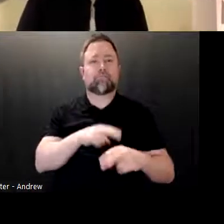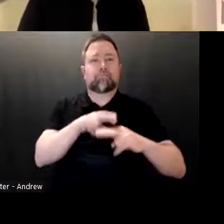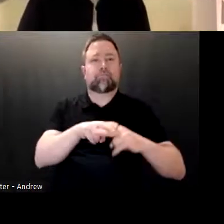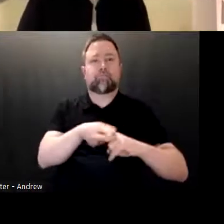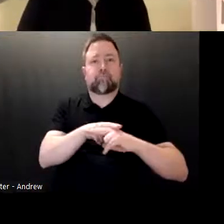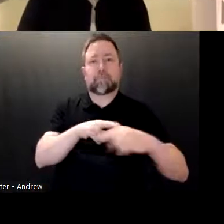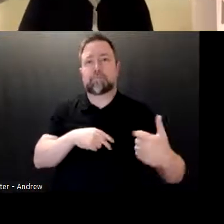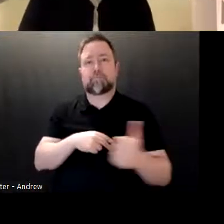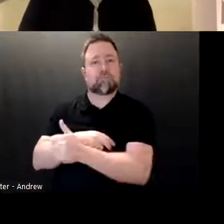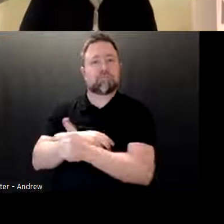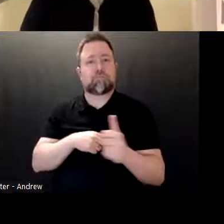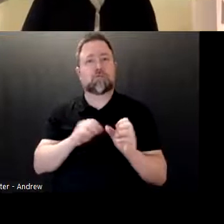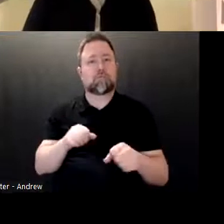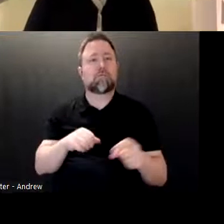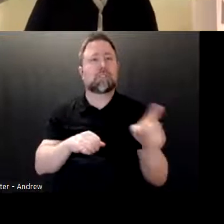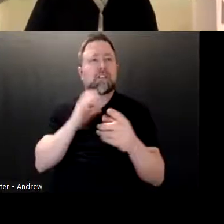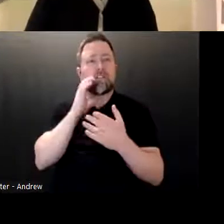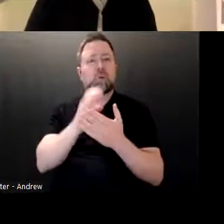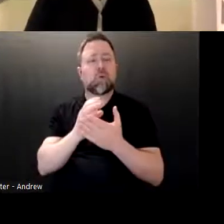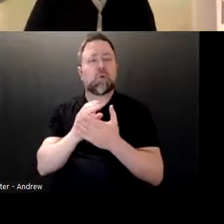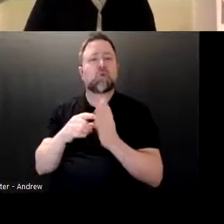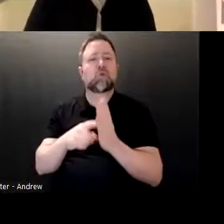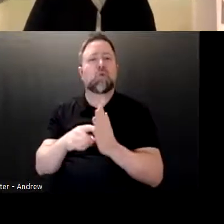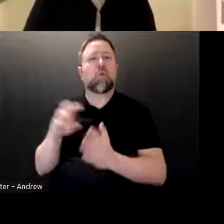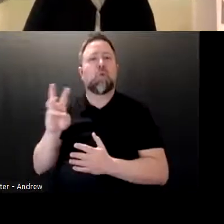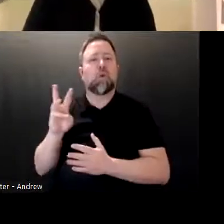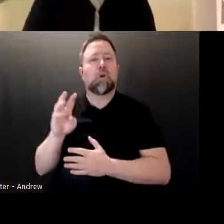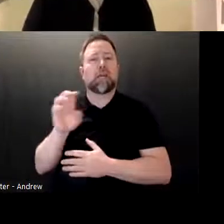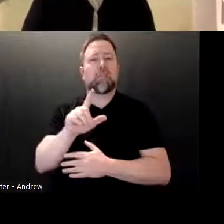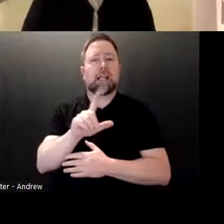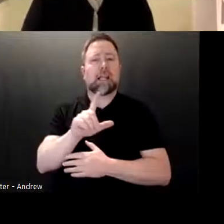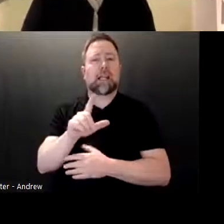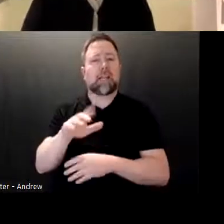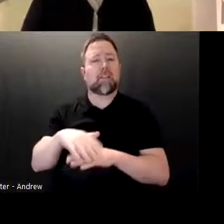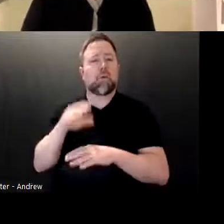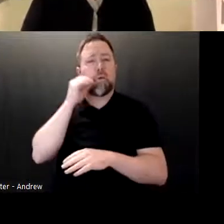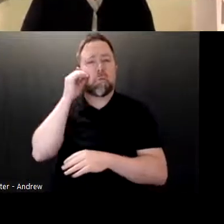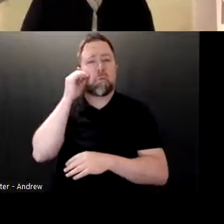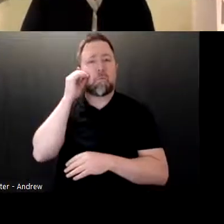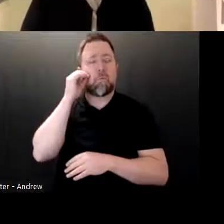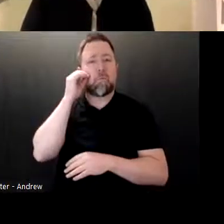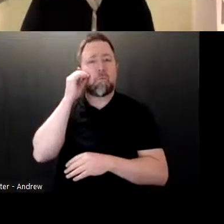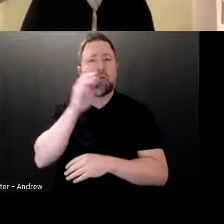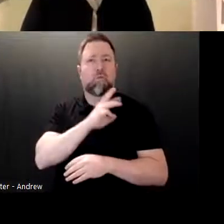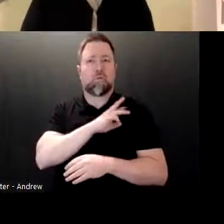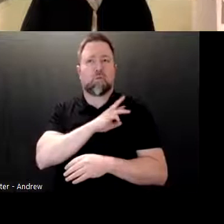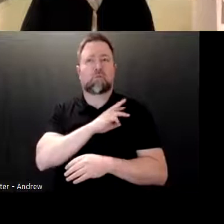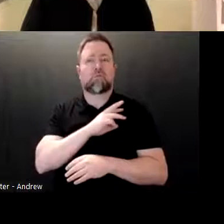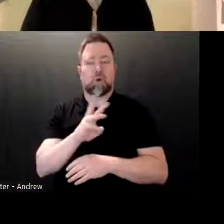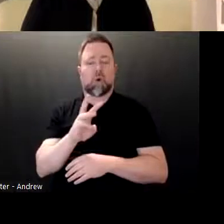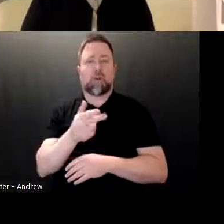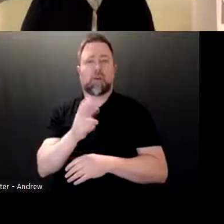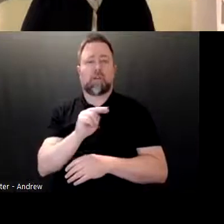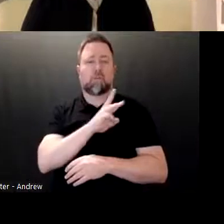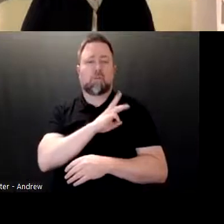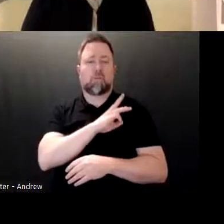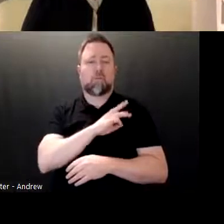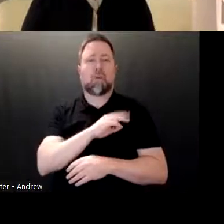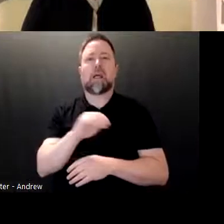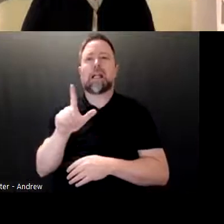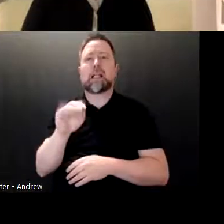cultural happenings there that they wanted to participate in. It was a short carriage ride